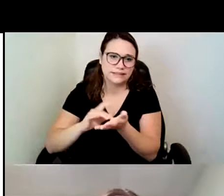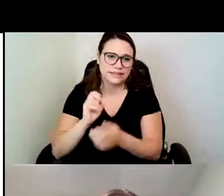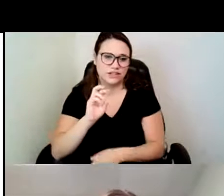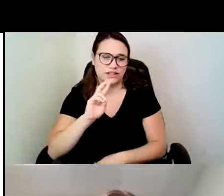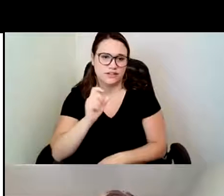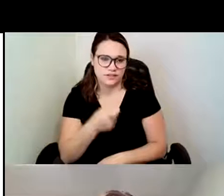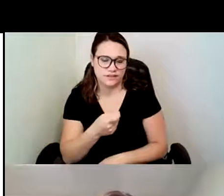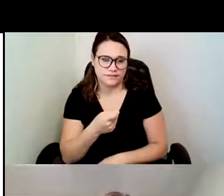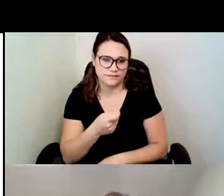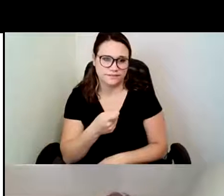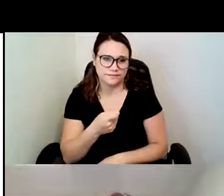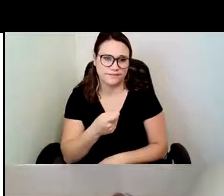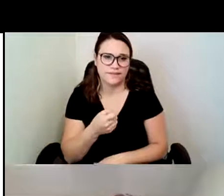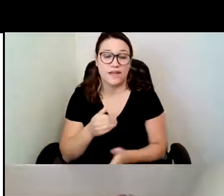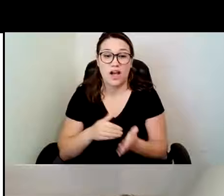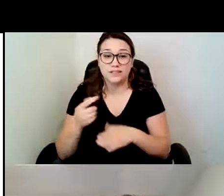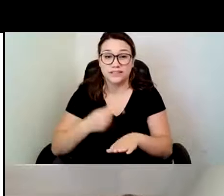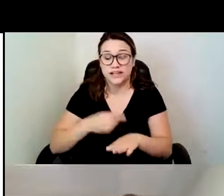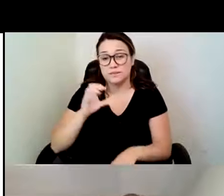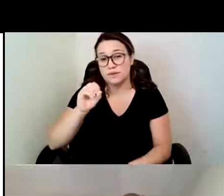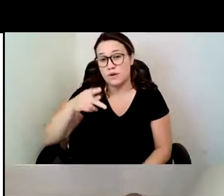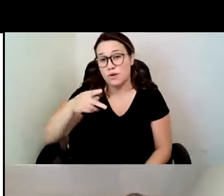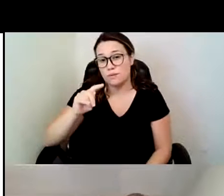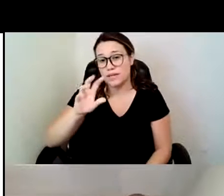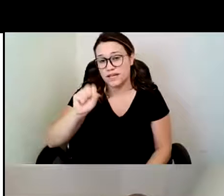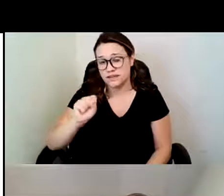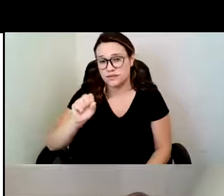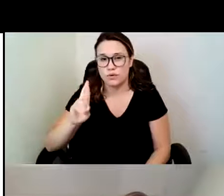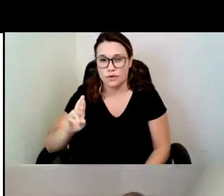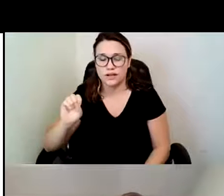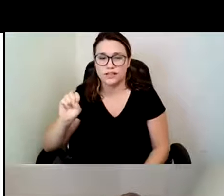are often opiates or sedatives.